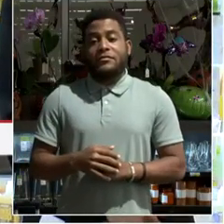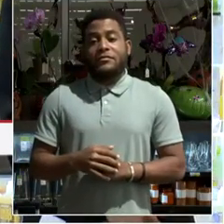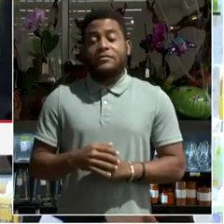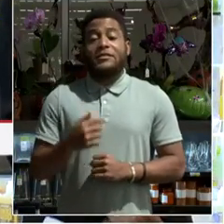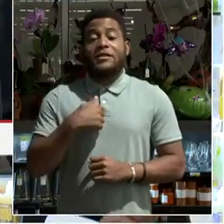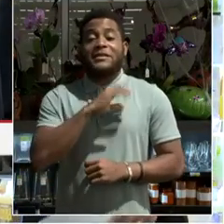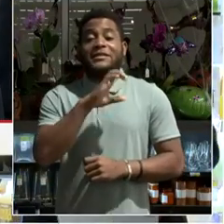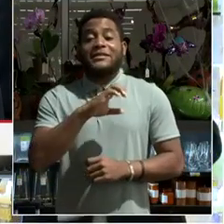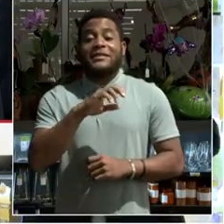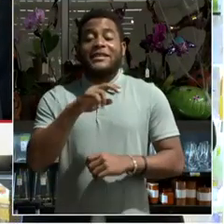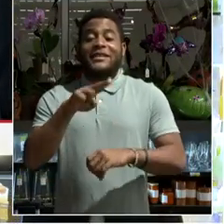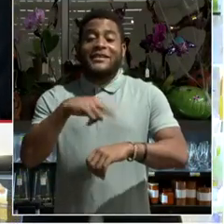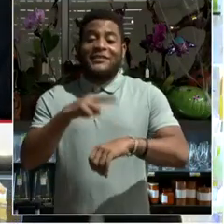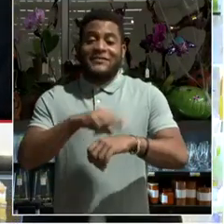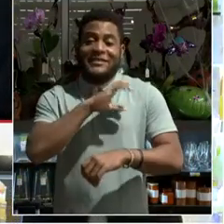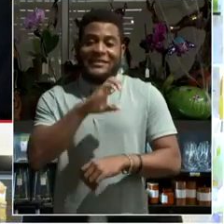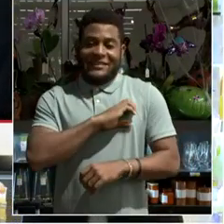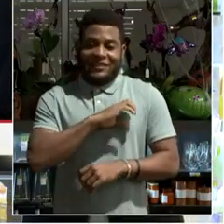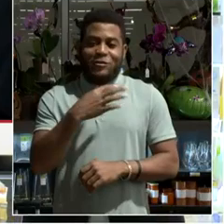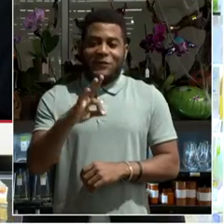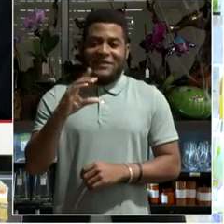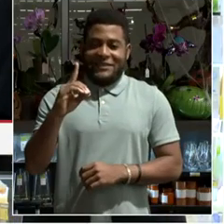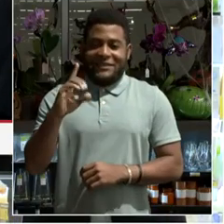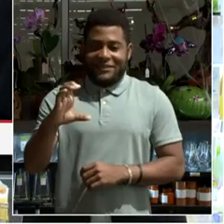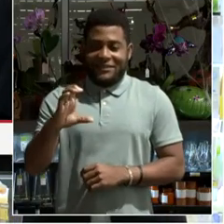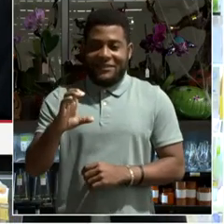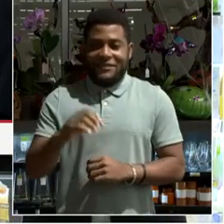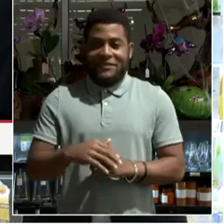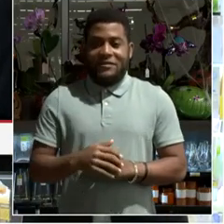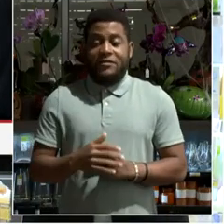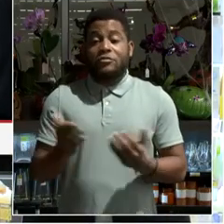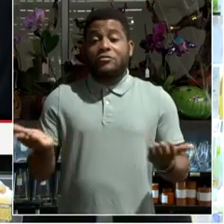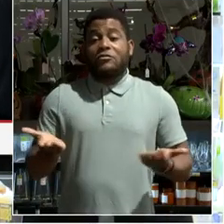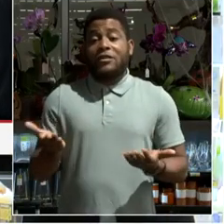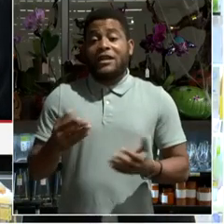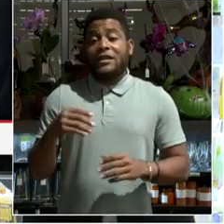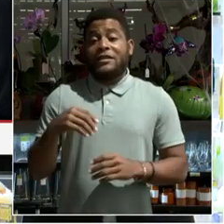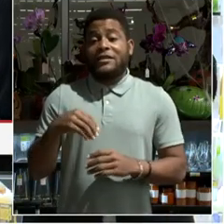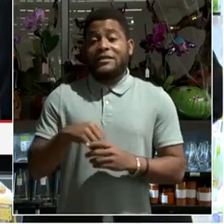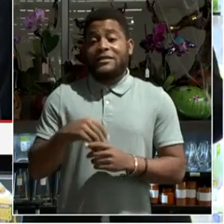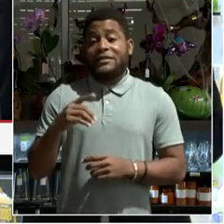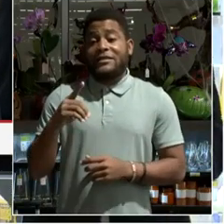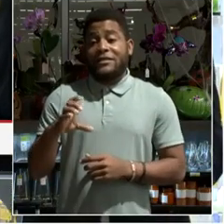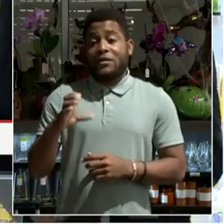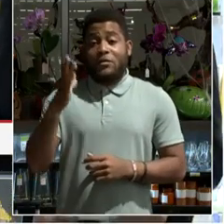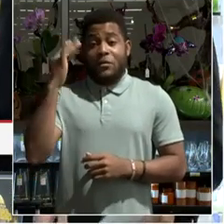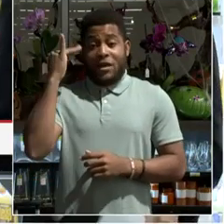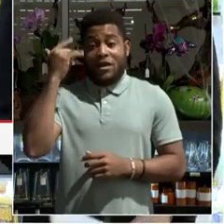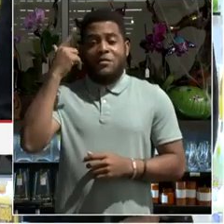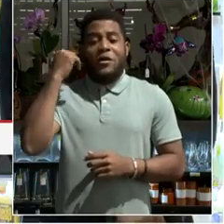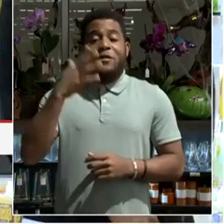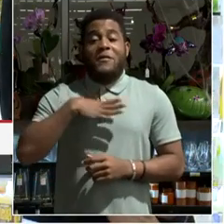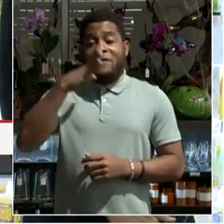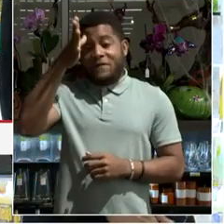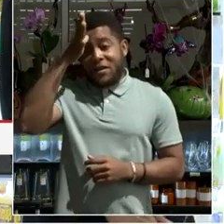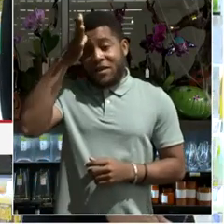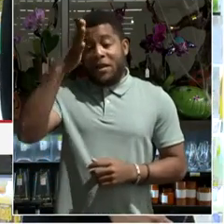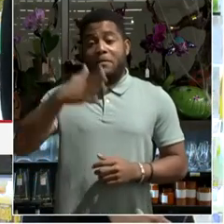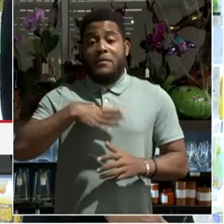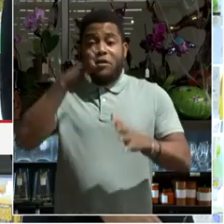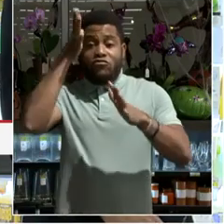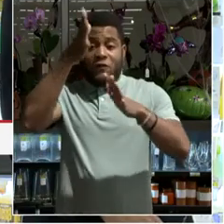citizen. I'm here because I'm a father, a grandfather, and a member of this